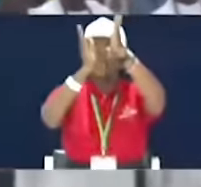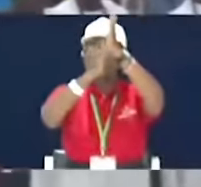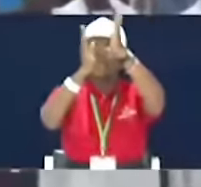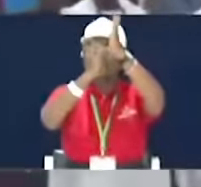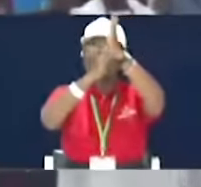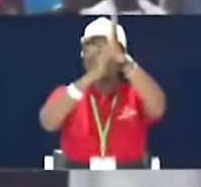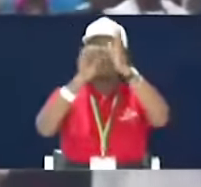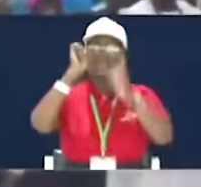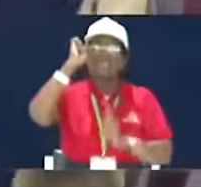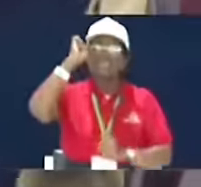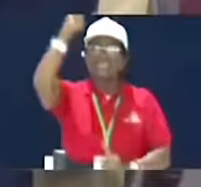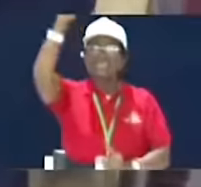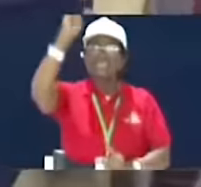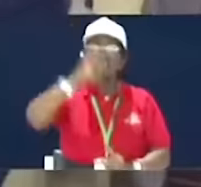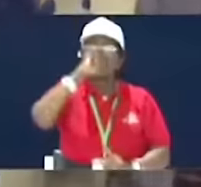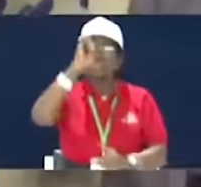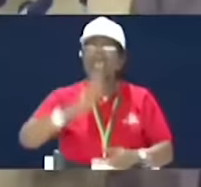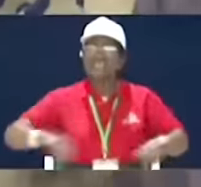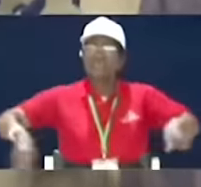It's worthy.